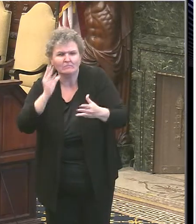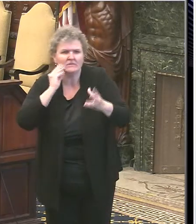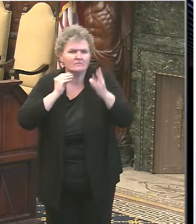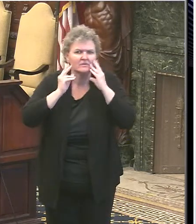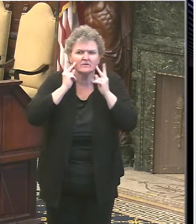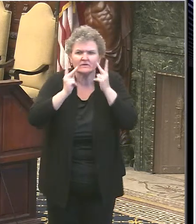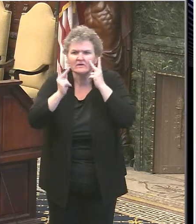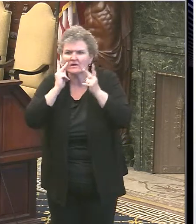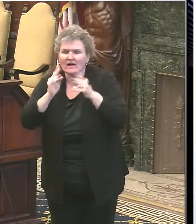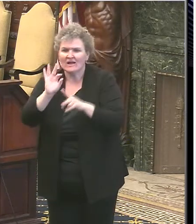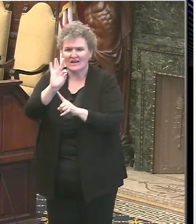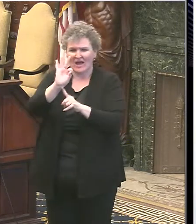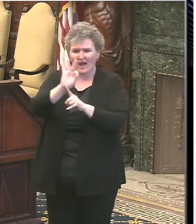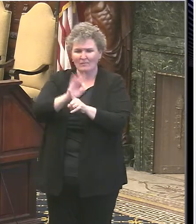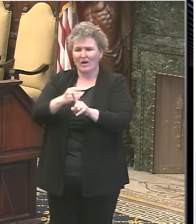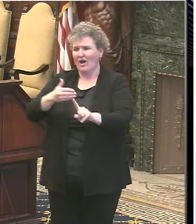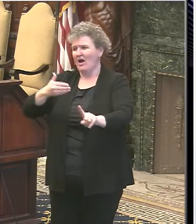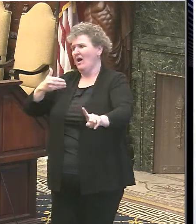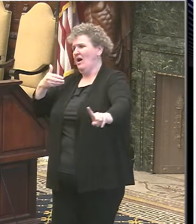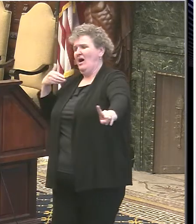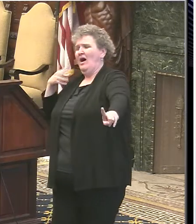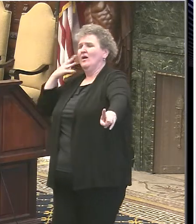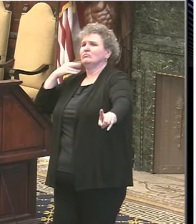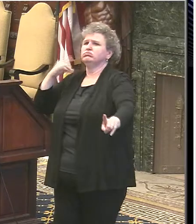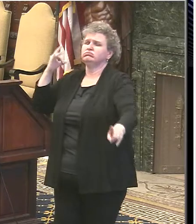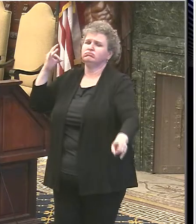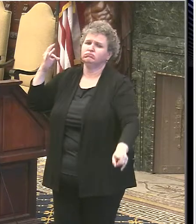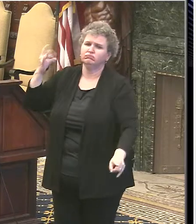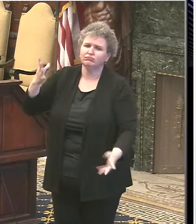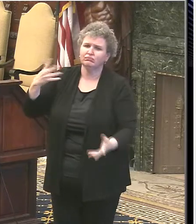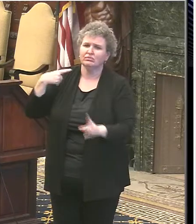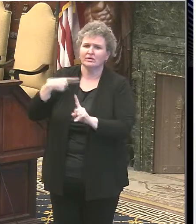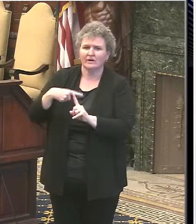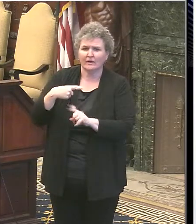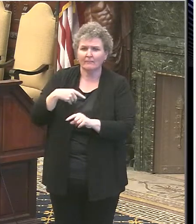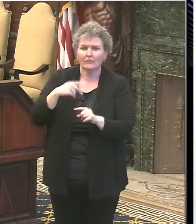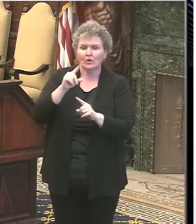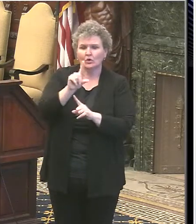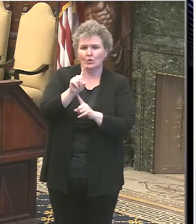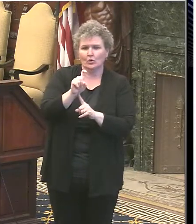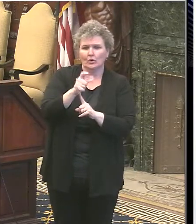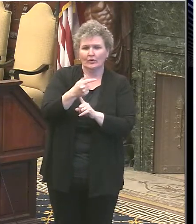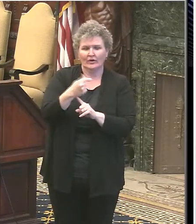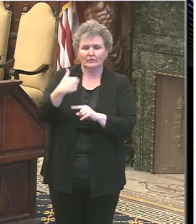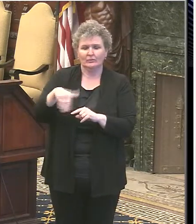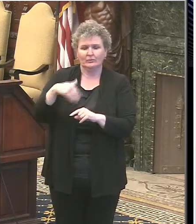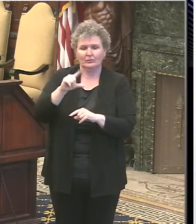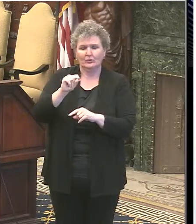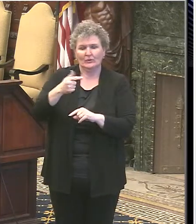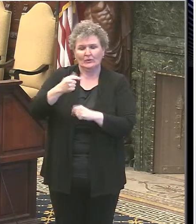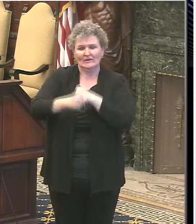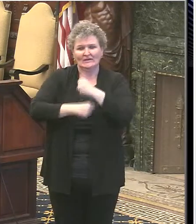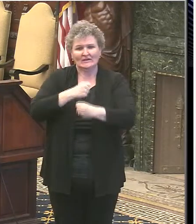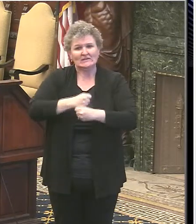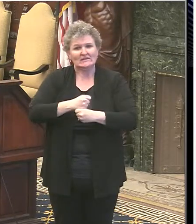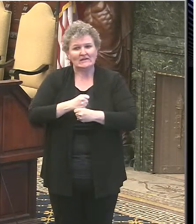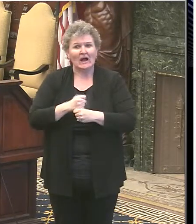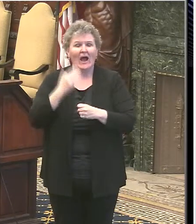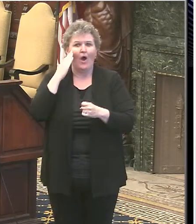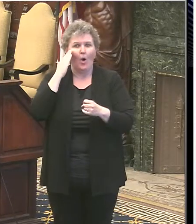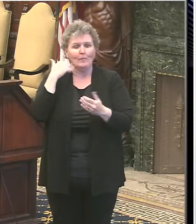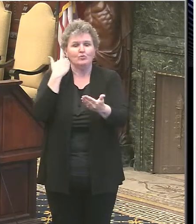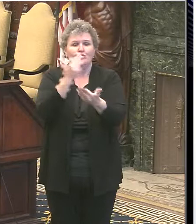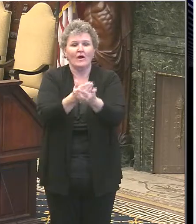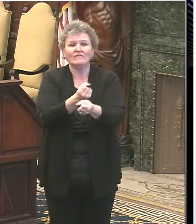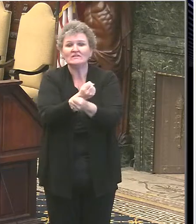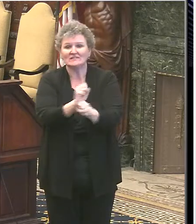months now. I'm very optimistic of where we're going to be in 2021. However, we need to get there safely. If we act responsibly now,